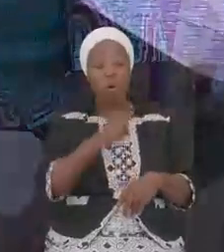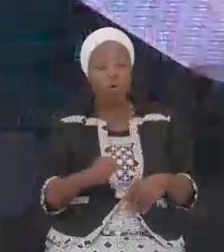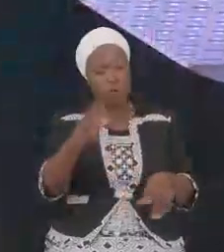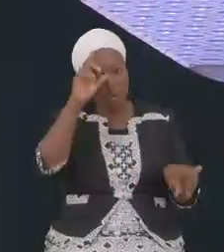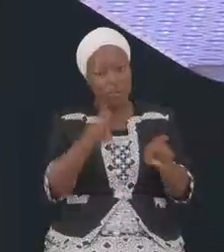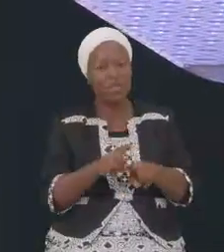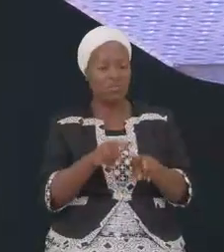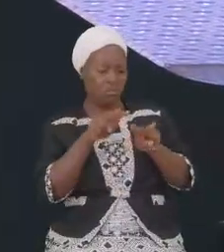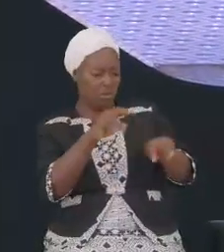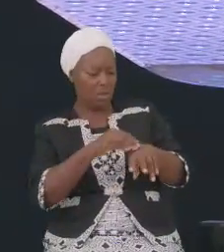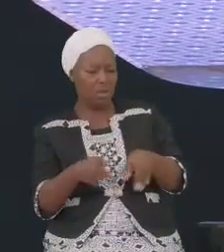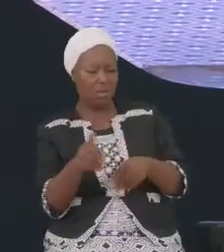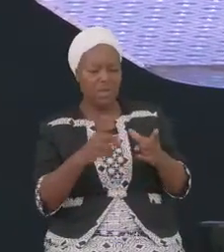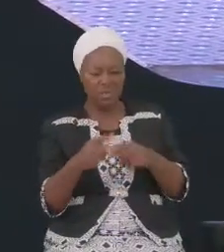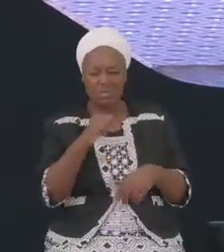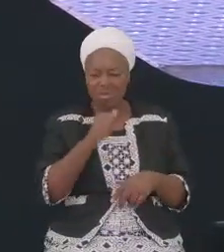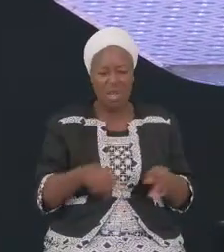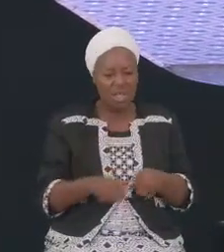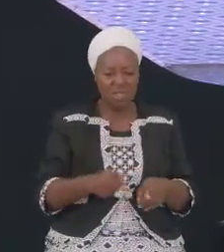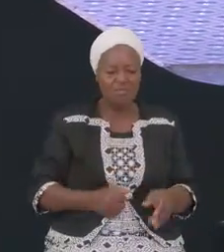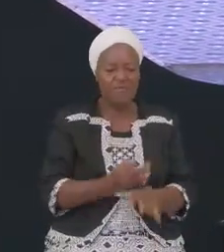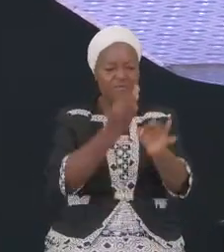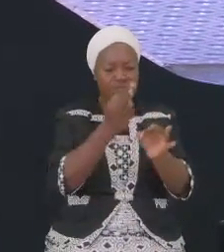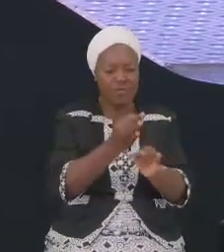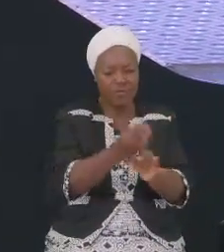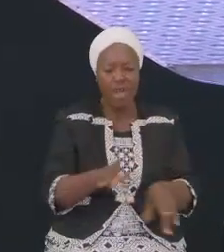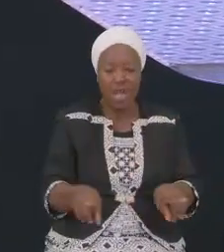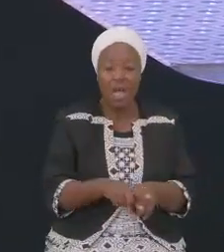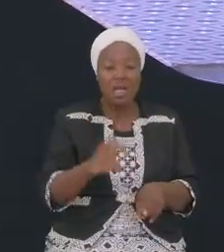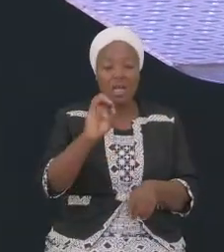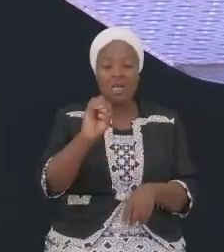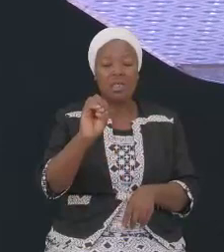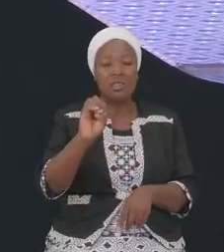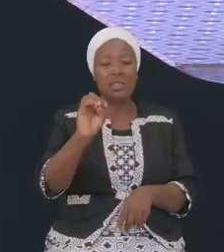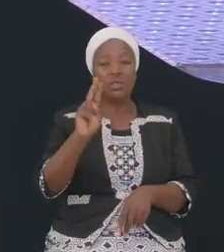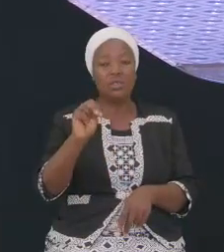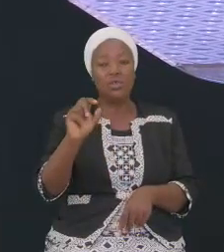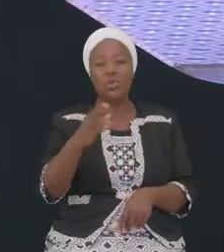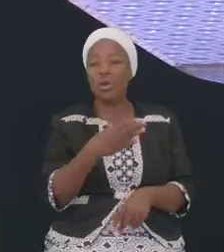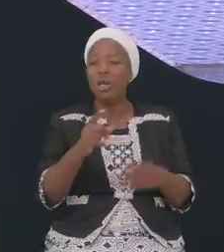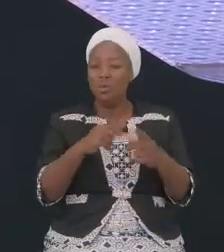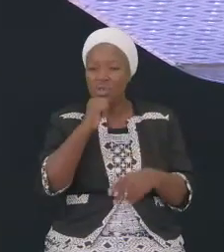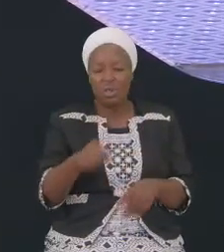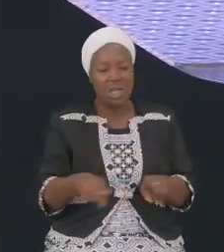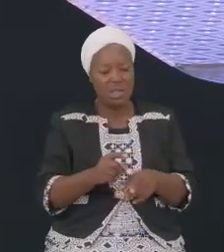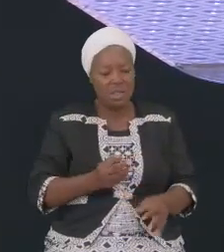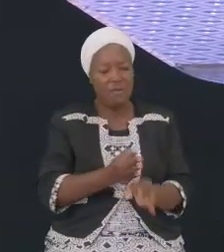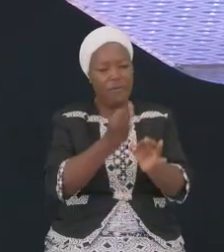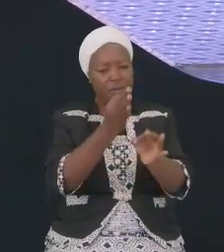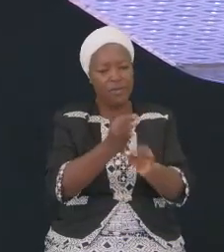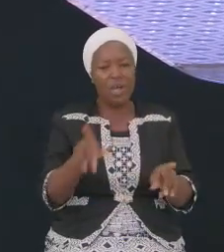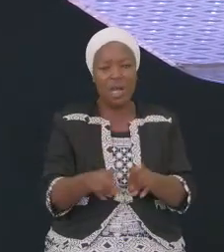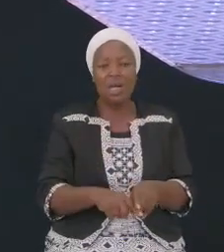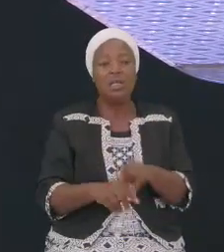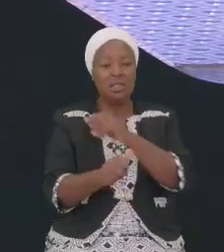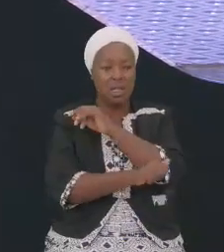them, they were not as faithful as Enoch. He looked at them, they were not as faithful as Abraham. He looked at them, they were